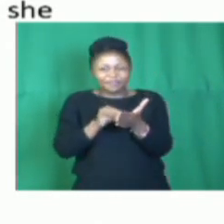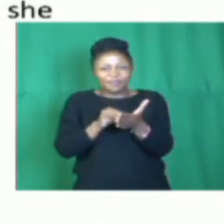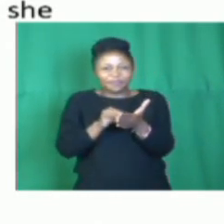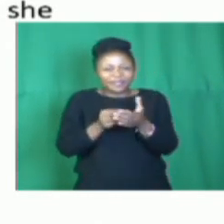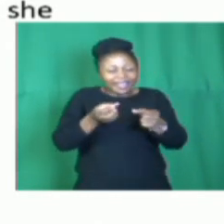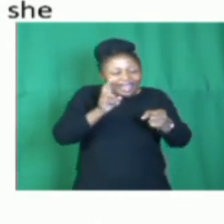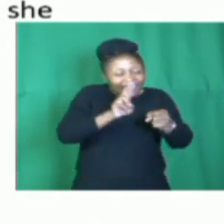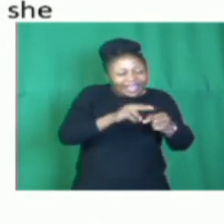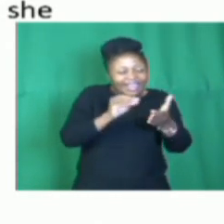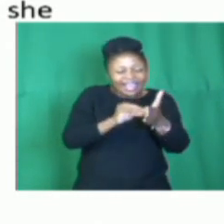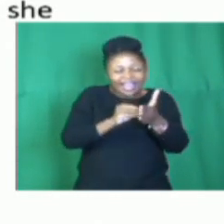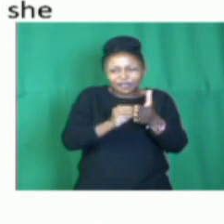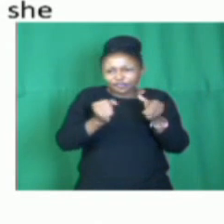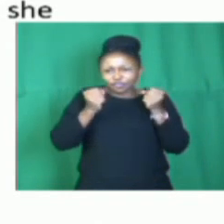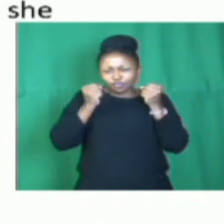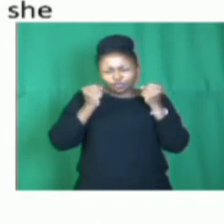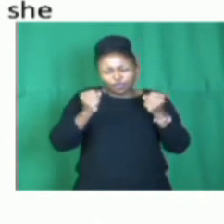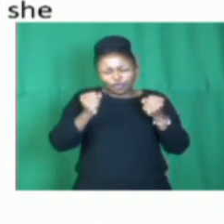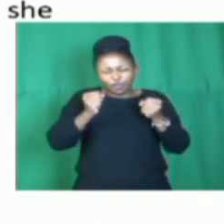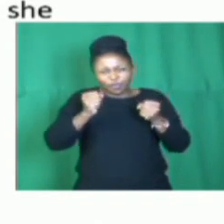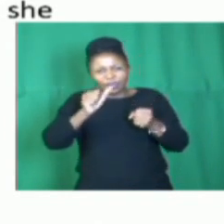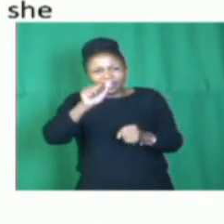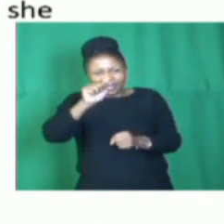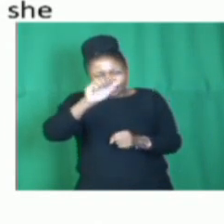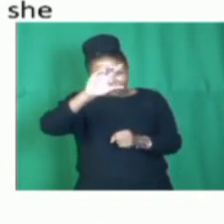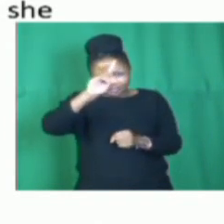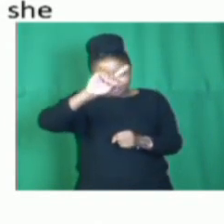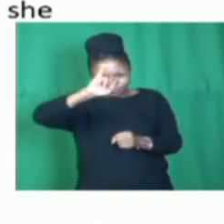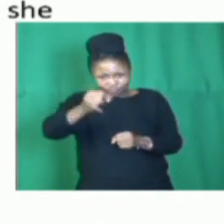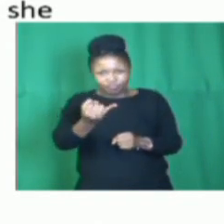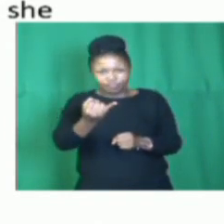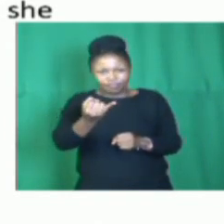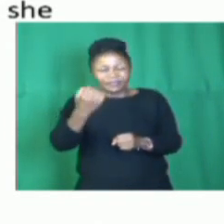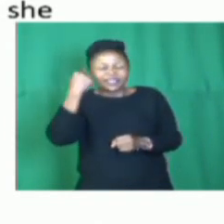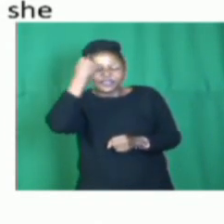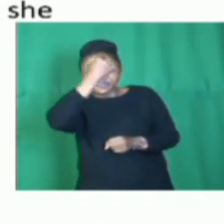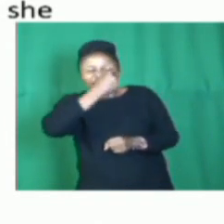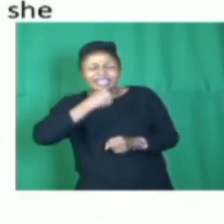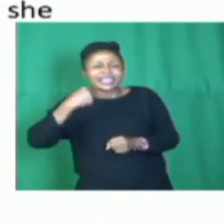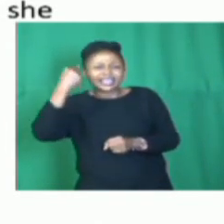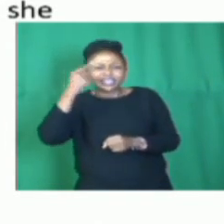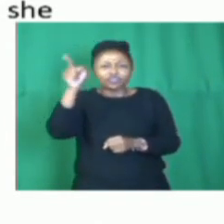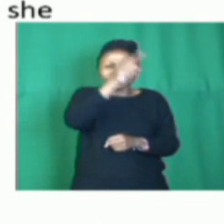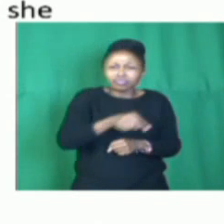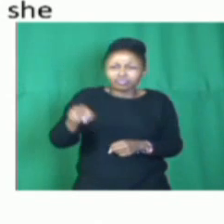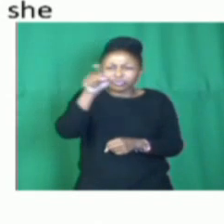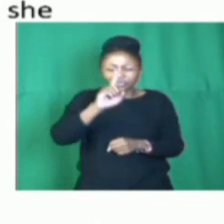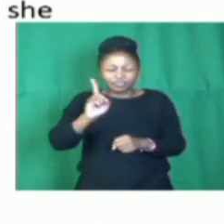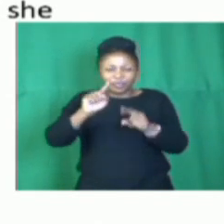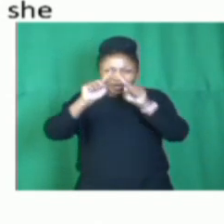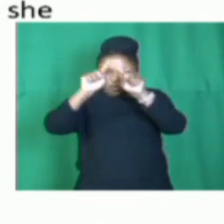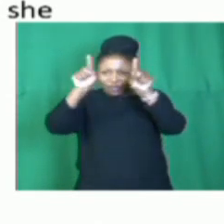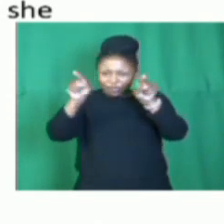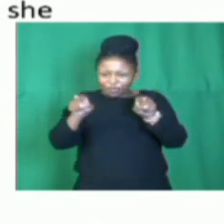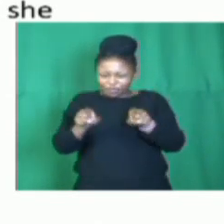used here, dear Lena. Let me just highlight them. The face is not just any face, but it is obvious. The eyes are not just any